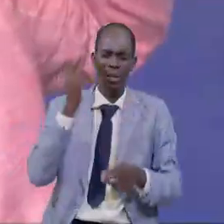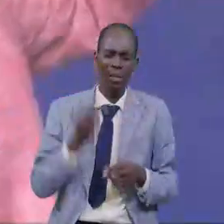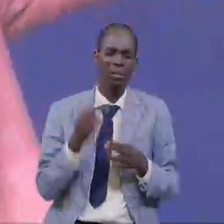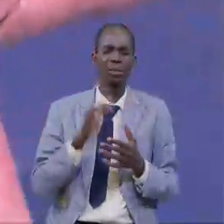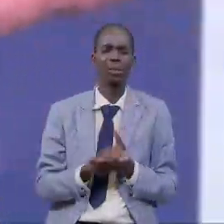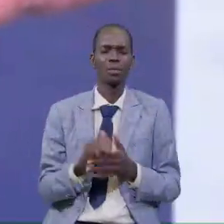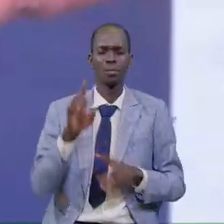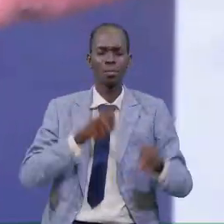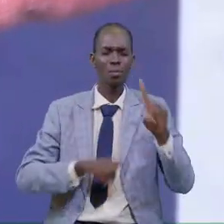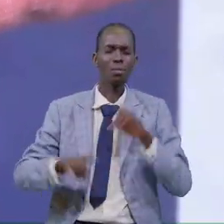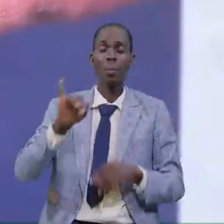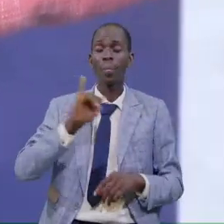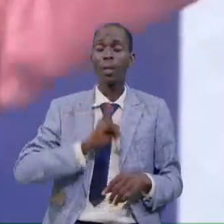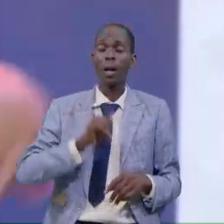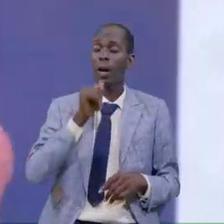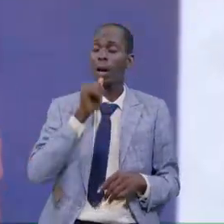I am free.